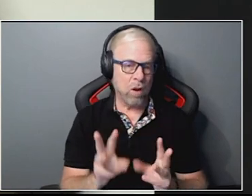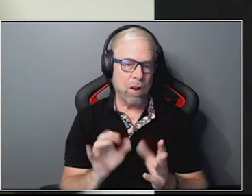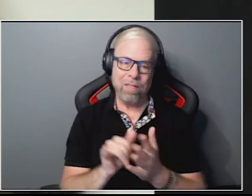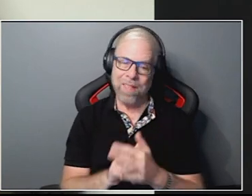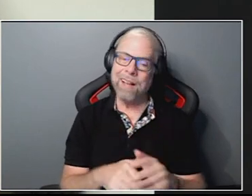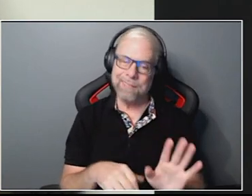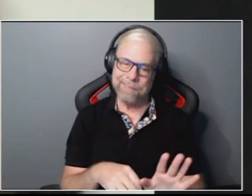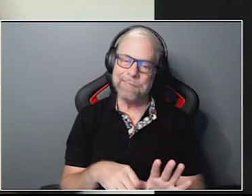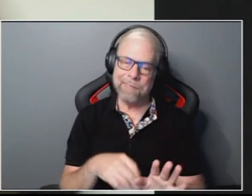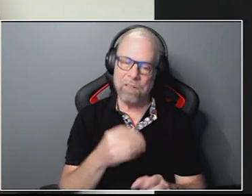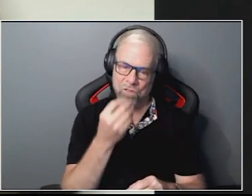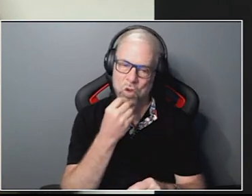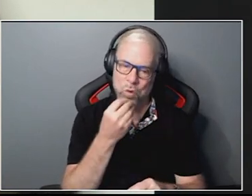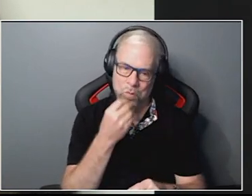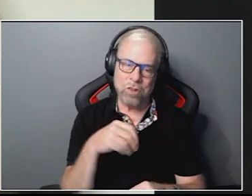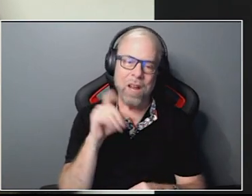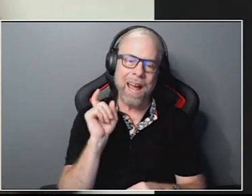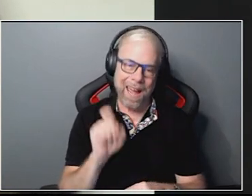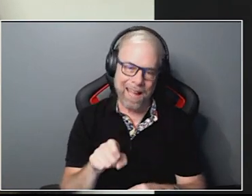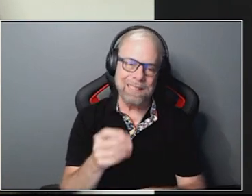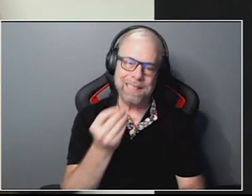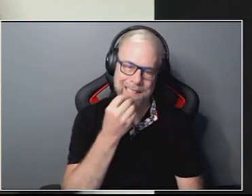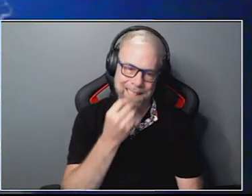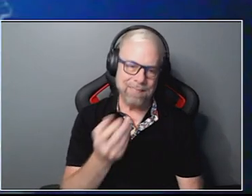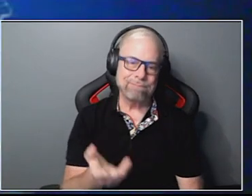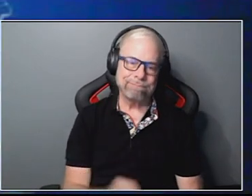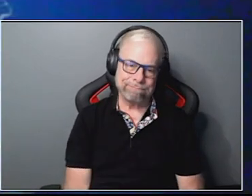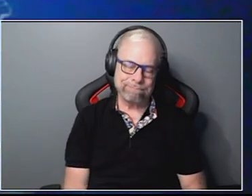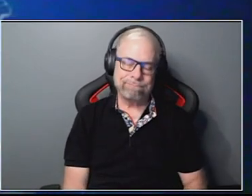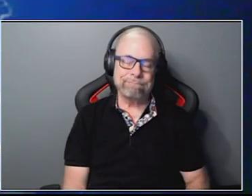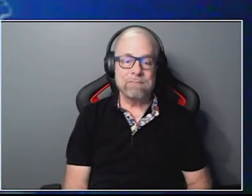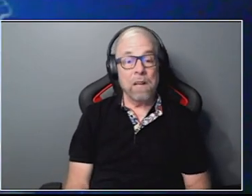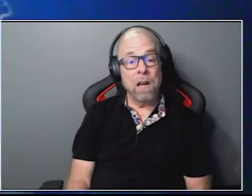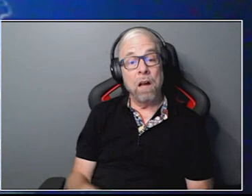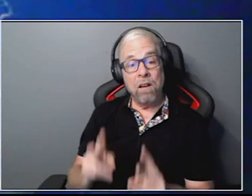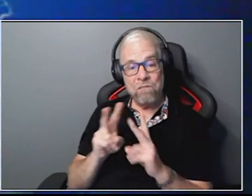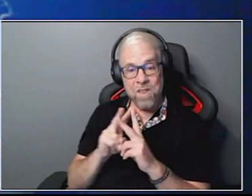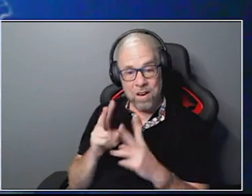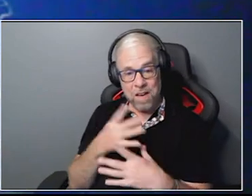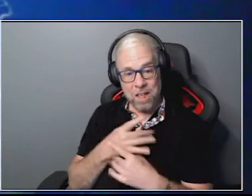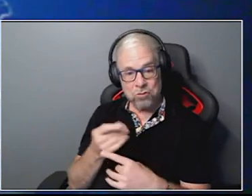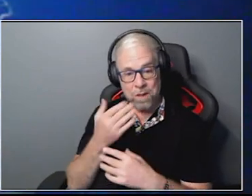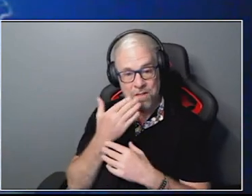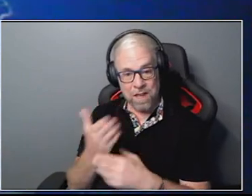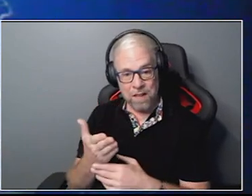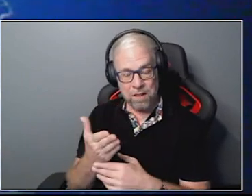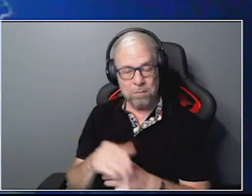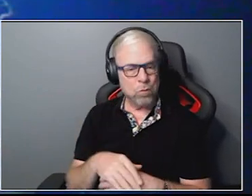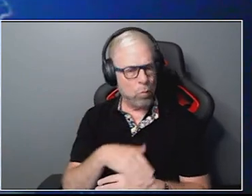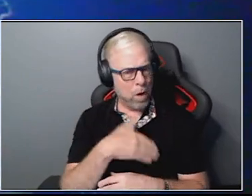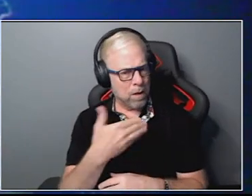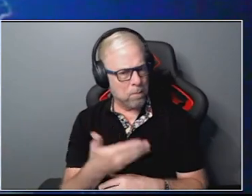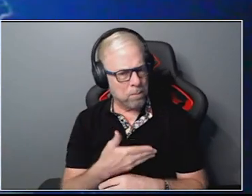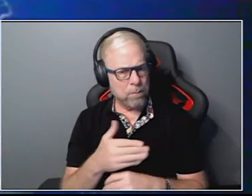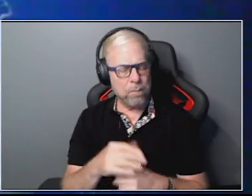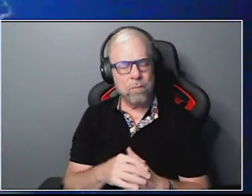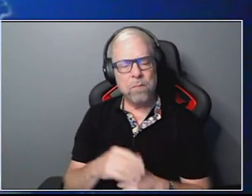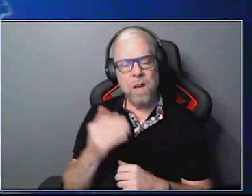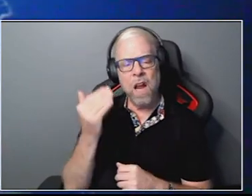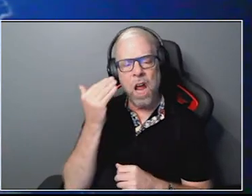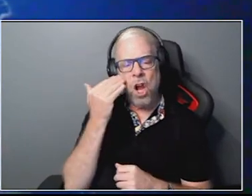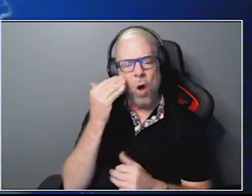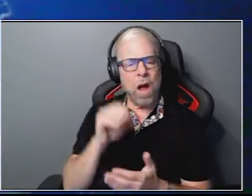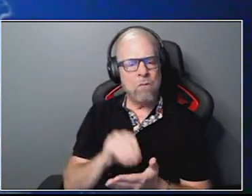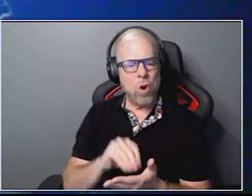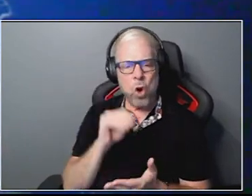That was the food that you had to eat. Very interesting. Thank you. You're welcome. Well, I know I have learned so